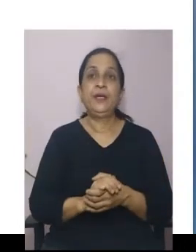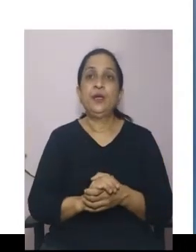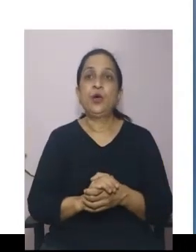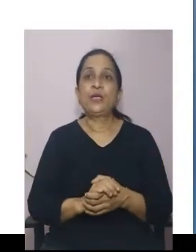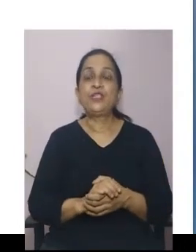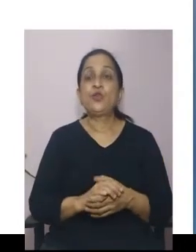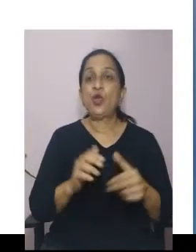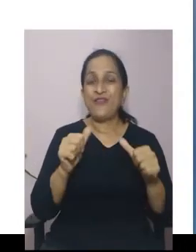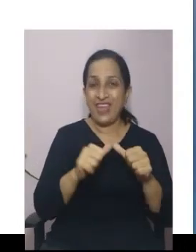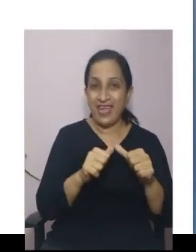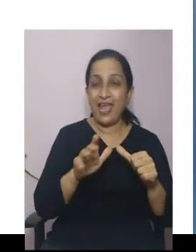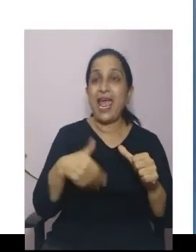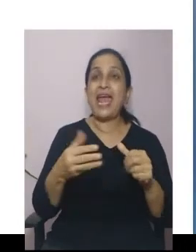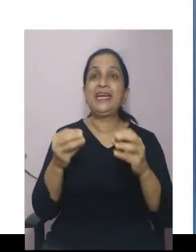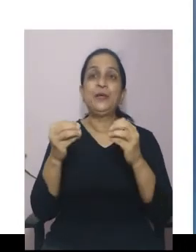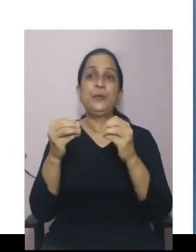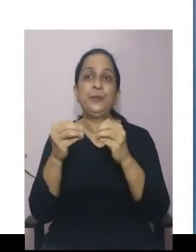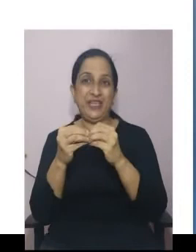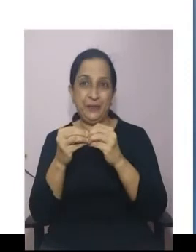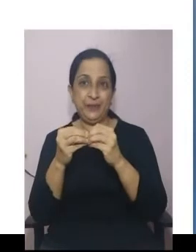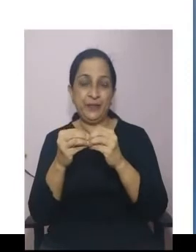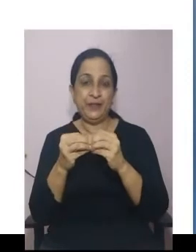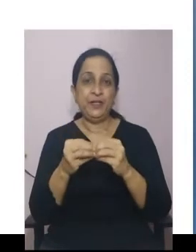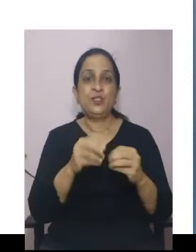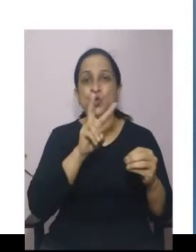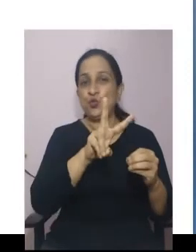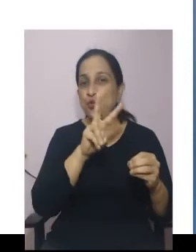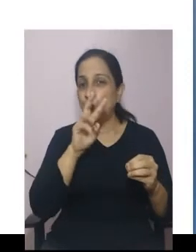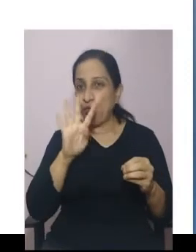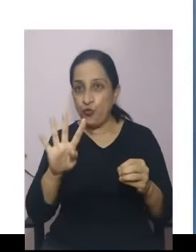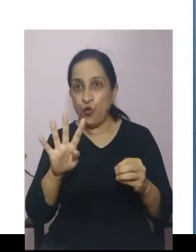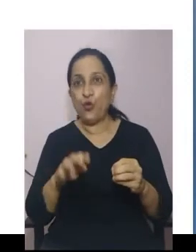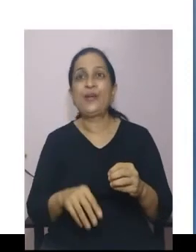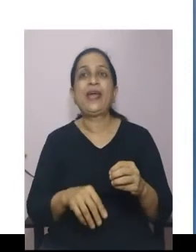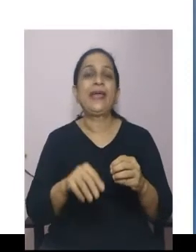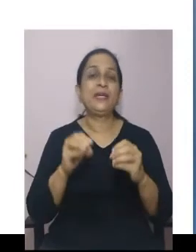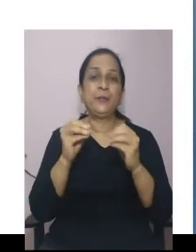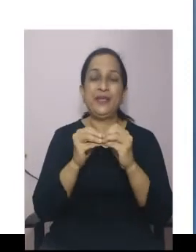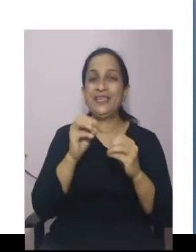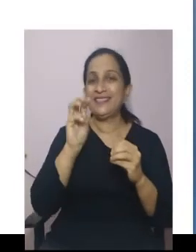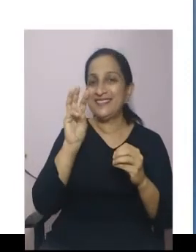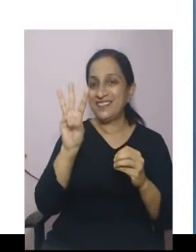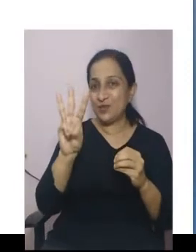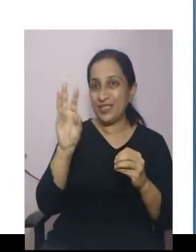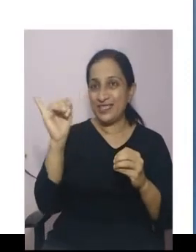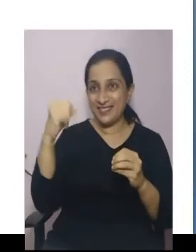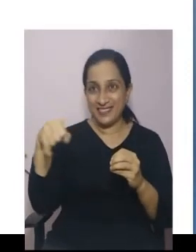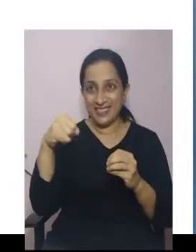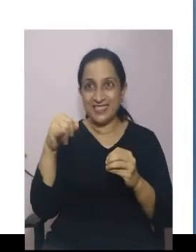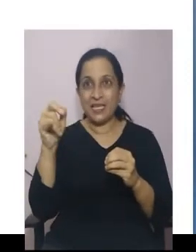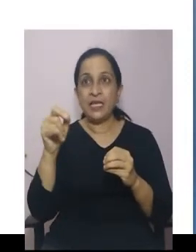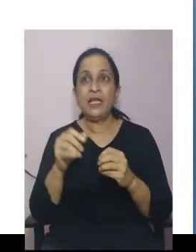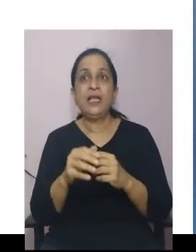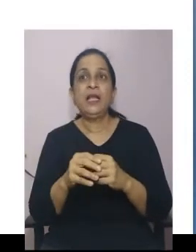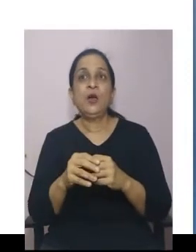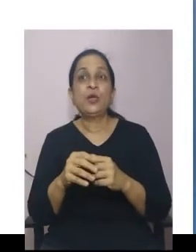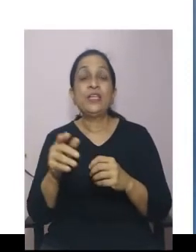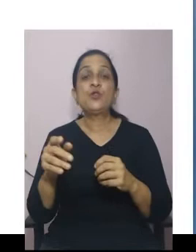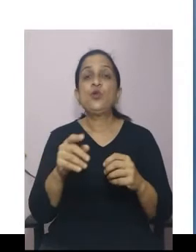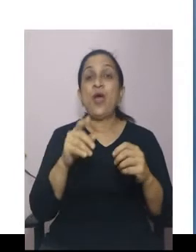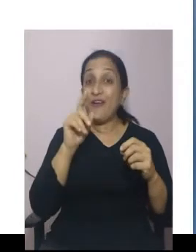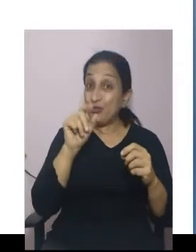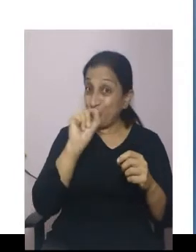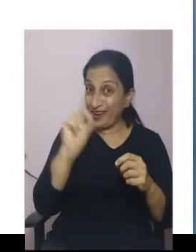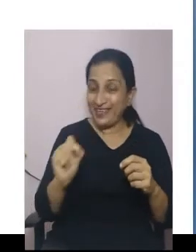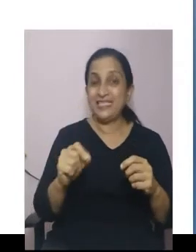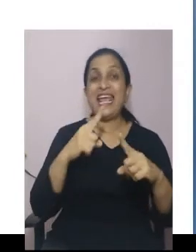2, 4 and 3, 6. A very, very straightforward one which you did even in at SSLC level. So you can simply name it as